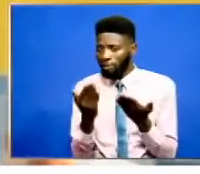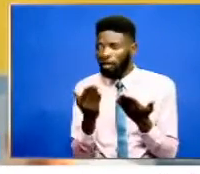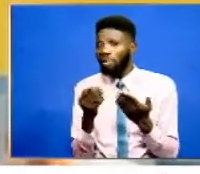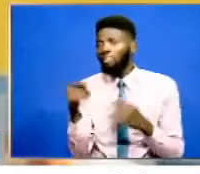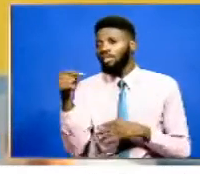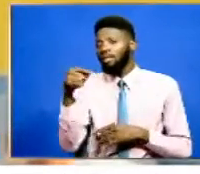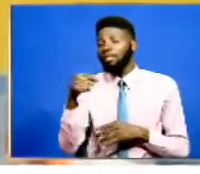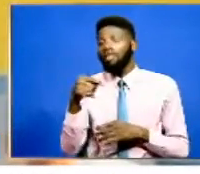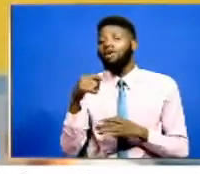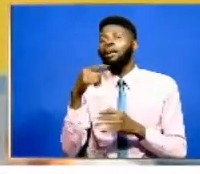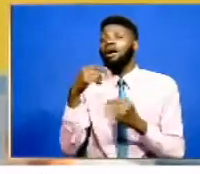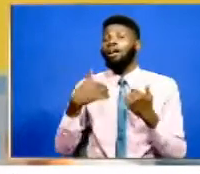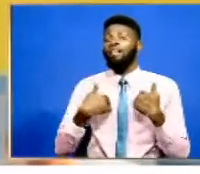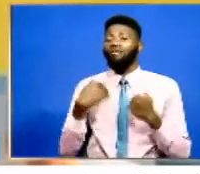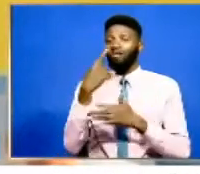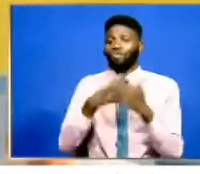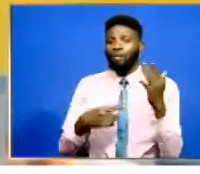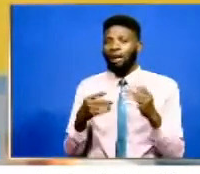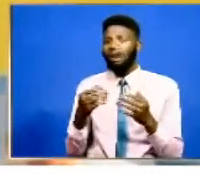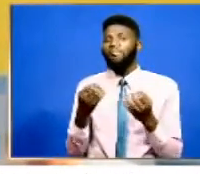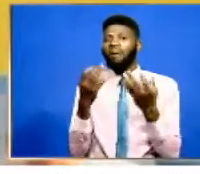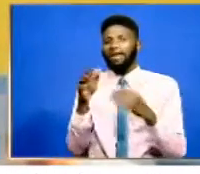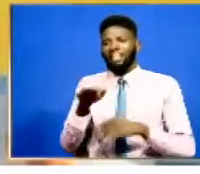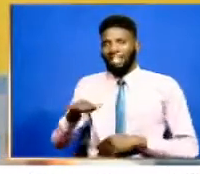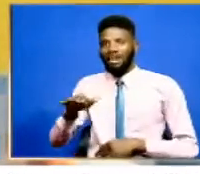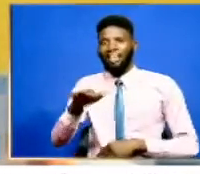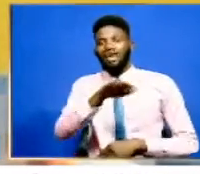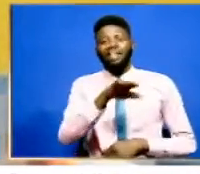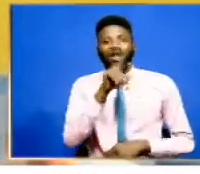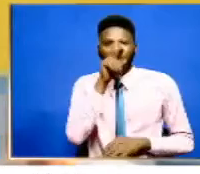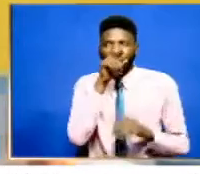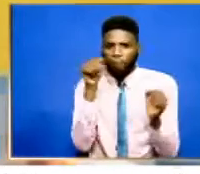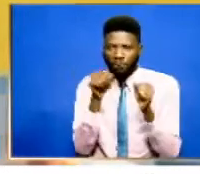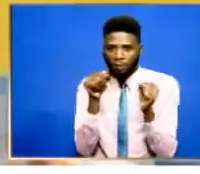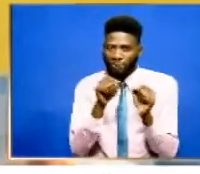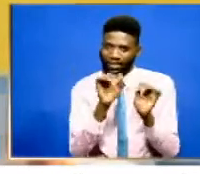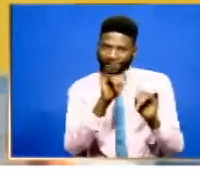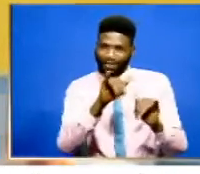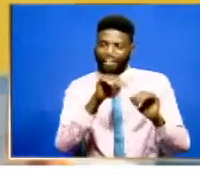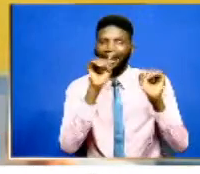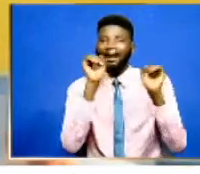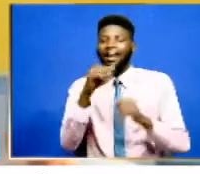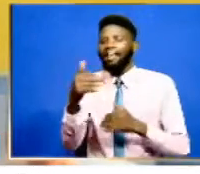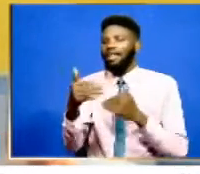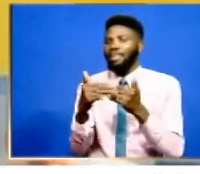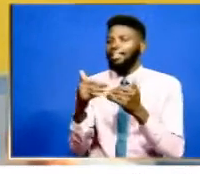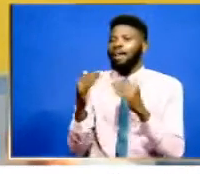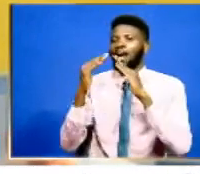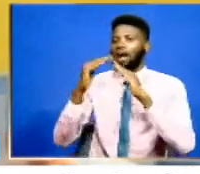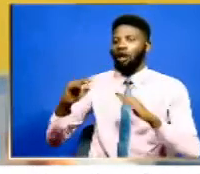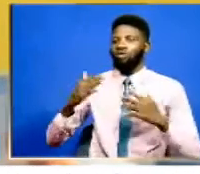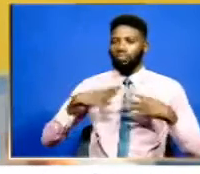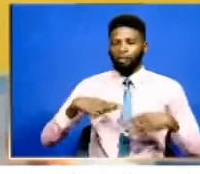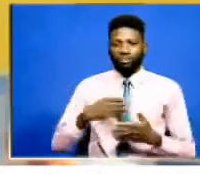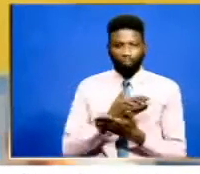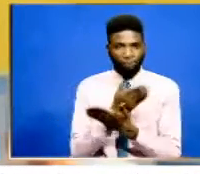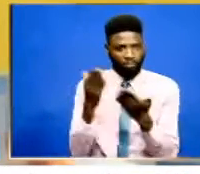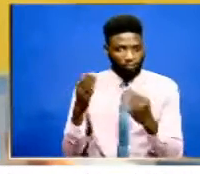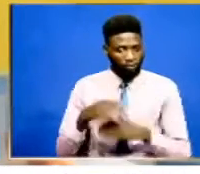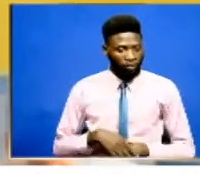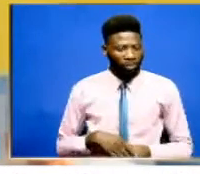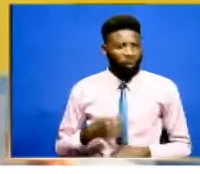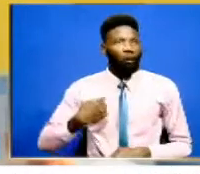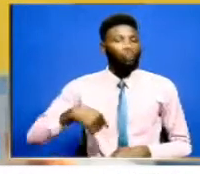of extensive number of breeding sites near homesteads. To mitigate against this, we plan